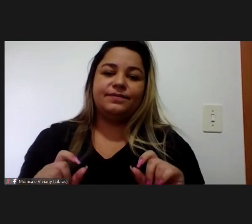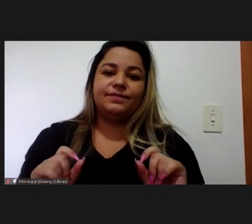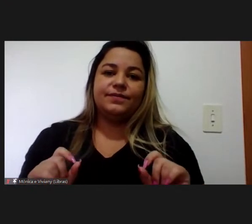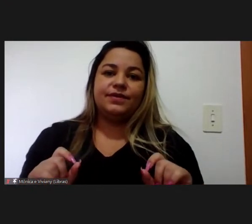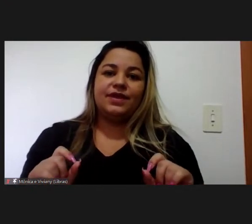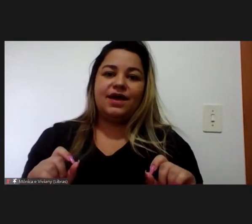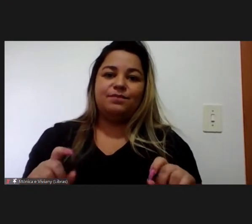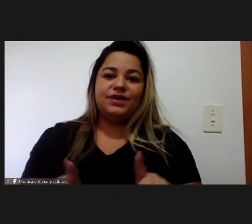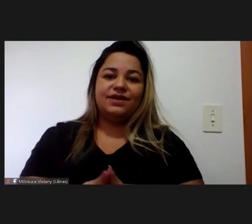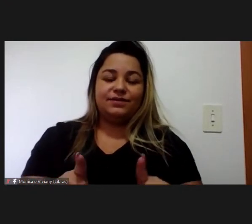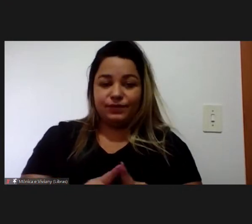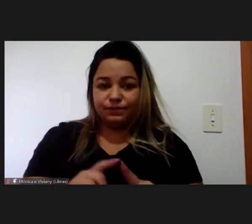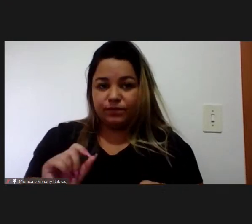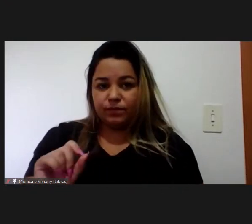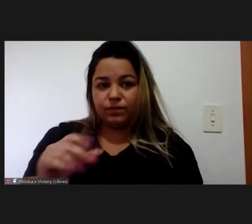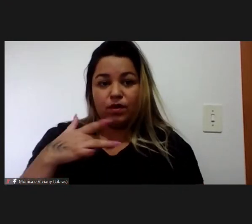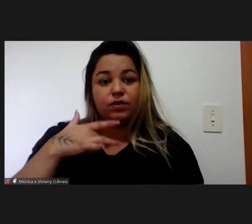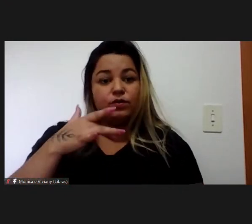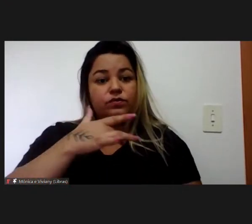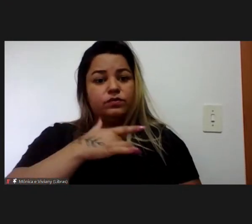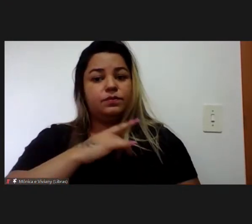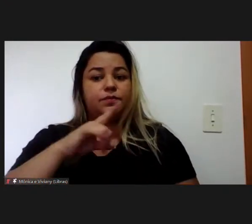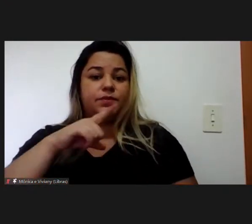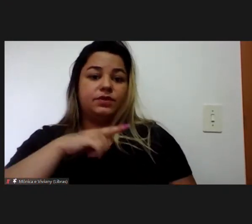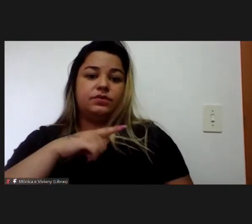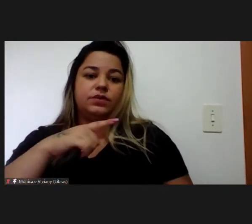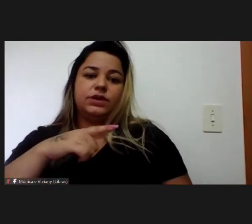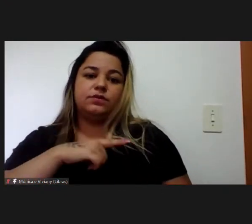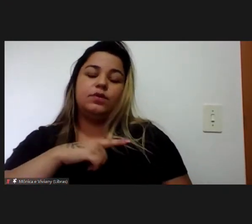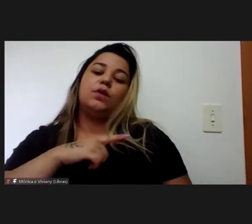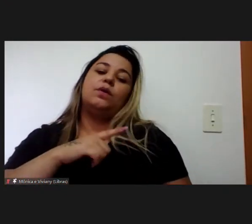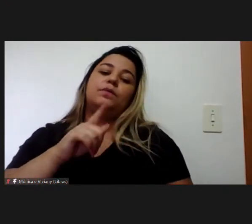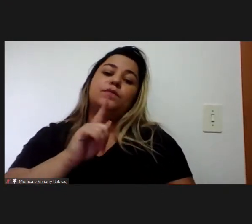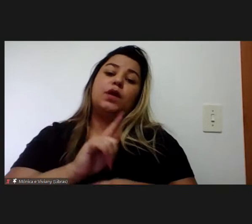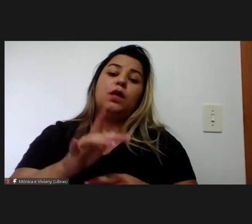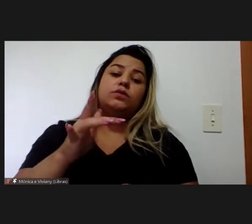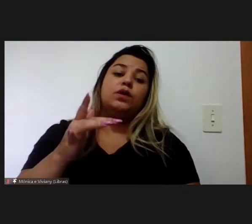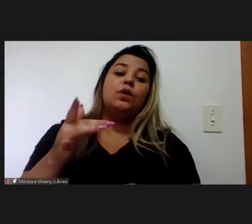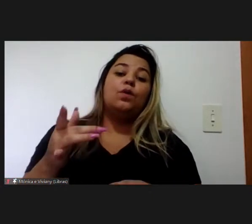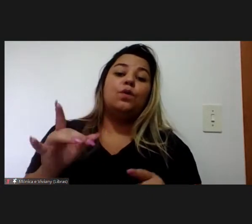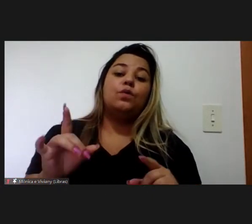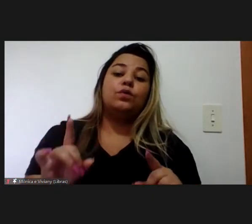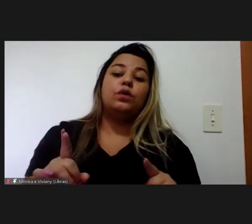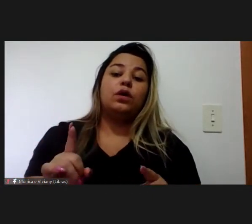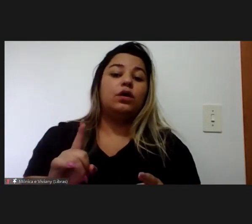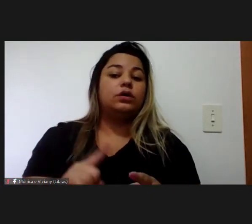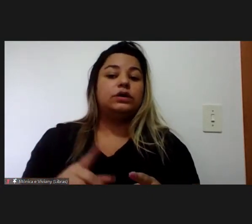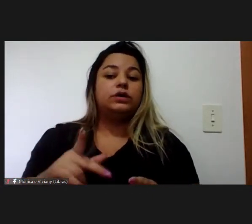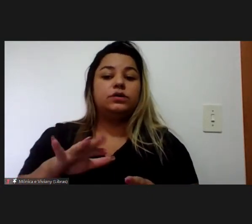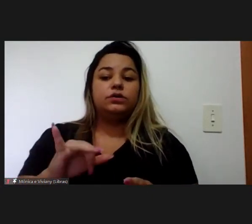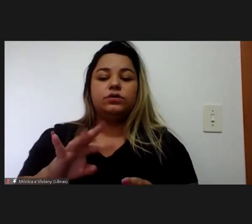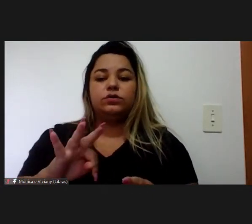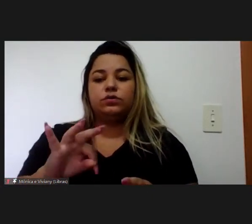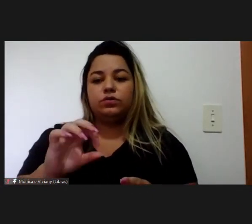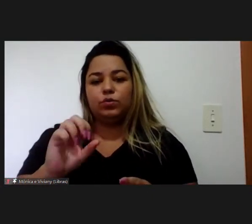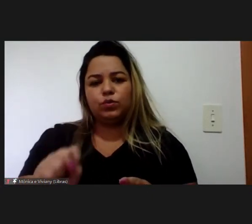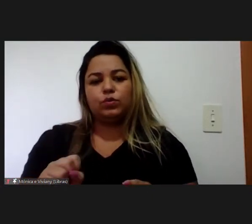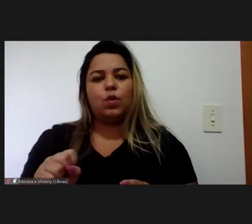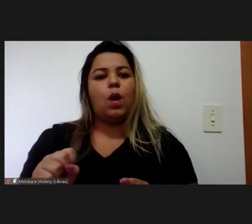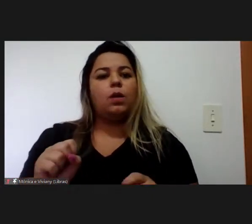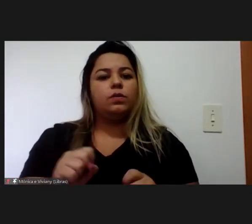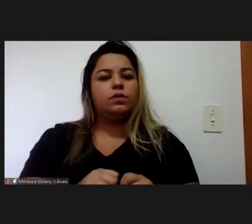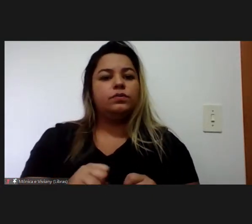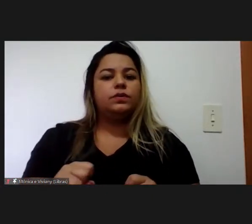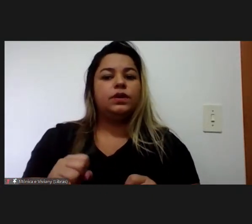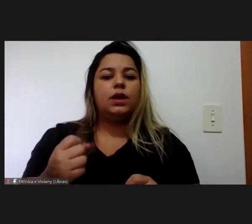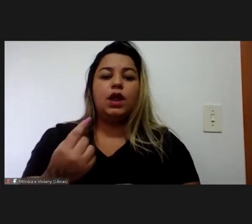prevention, and rehabilitation of health in actions about in health and with characteristics about